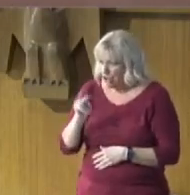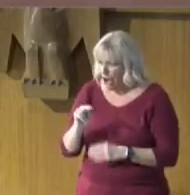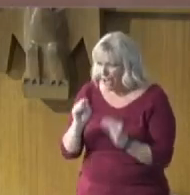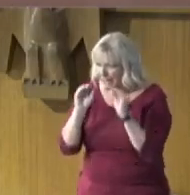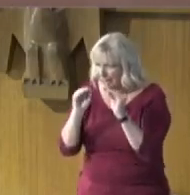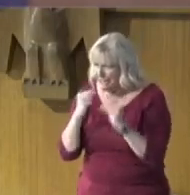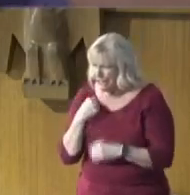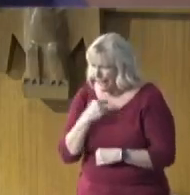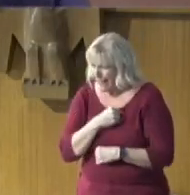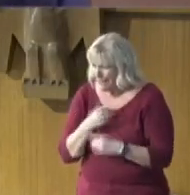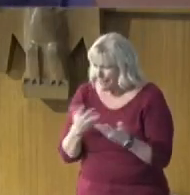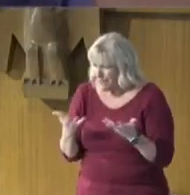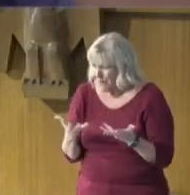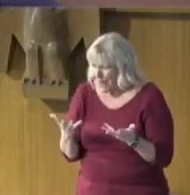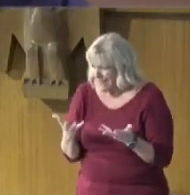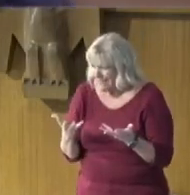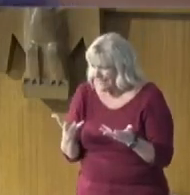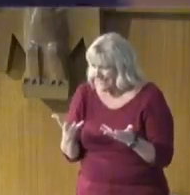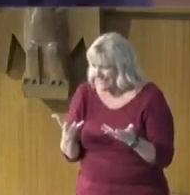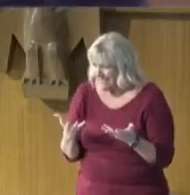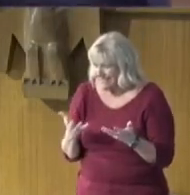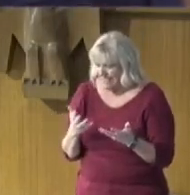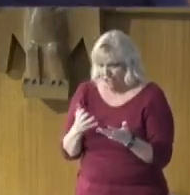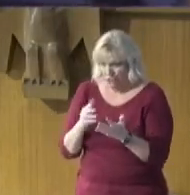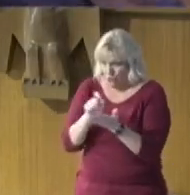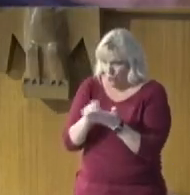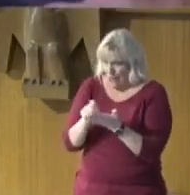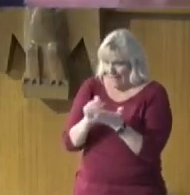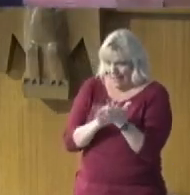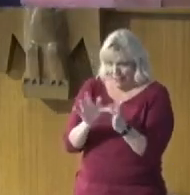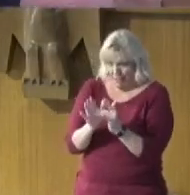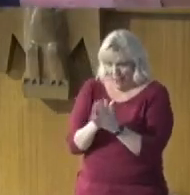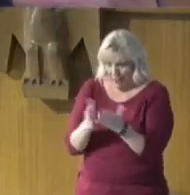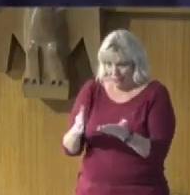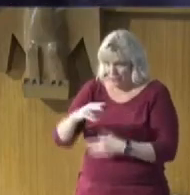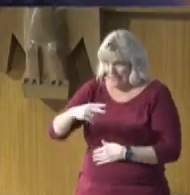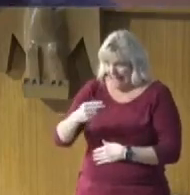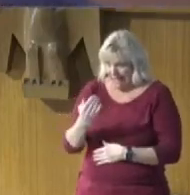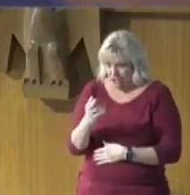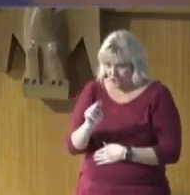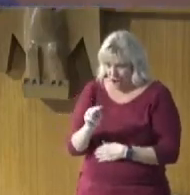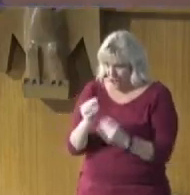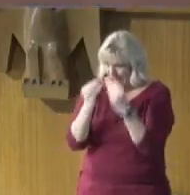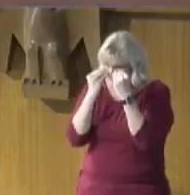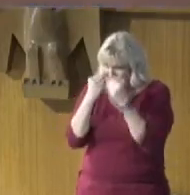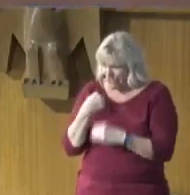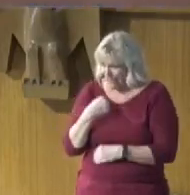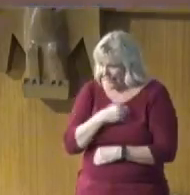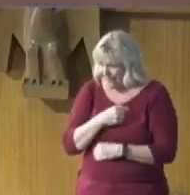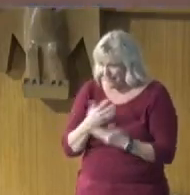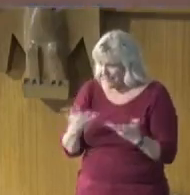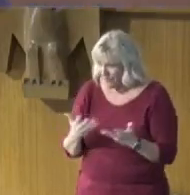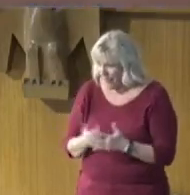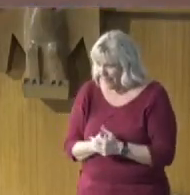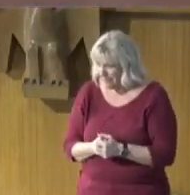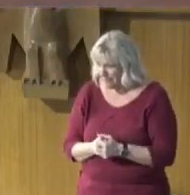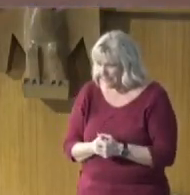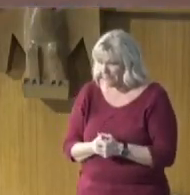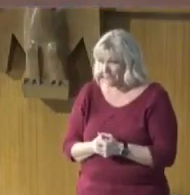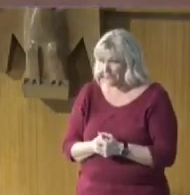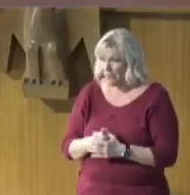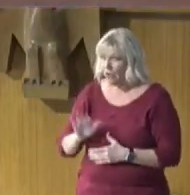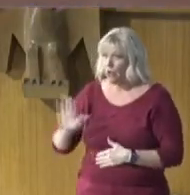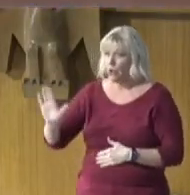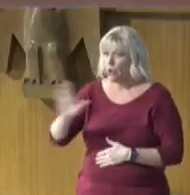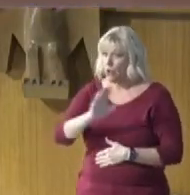us, not only in this story, but what is written in the Bible in 2 John? John is teaching us that your